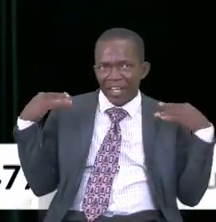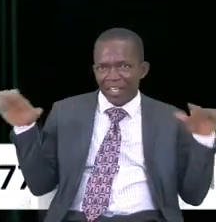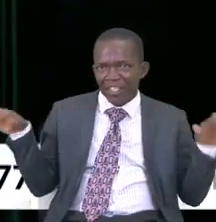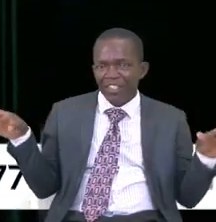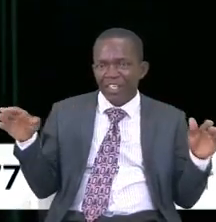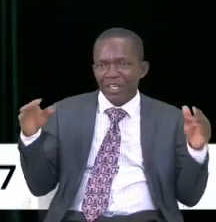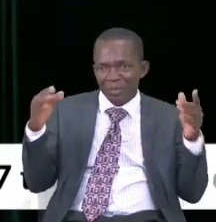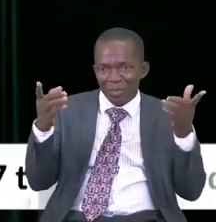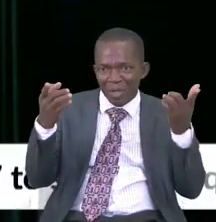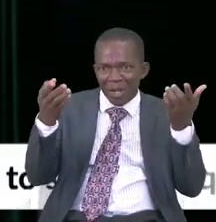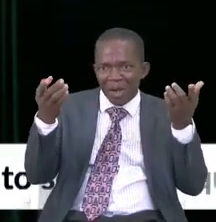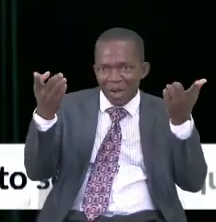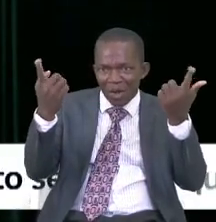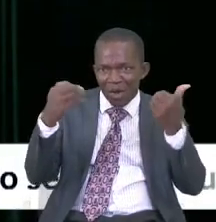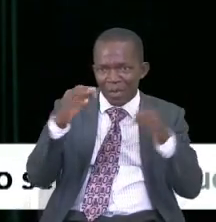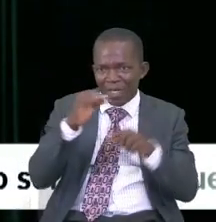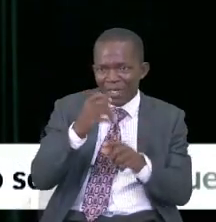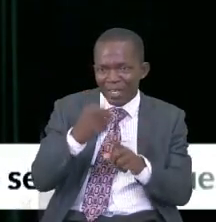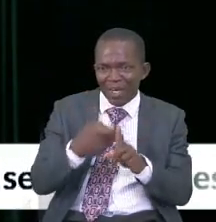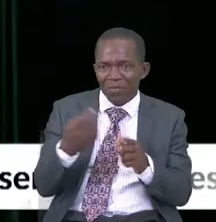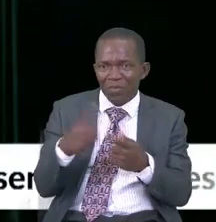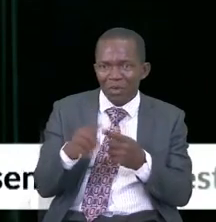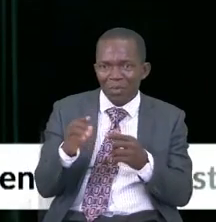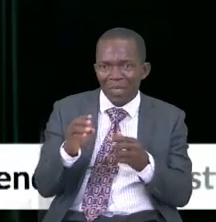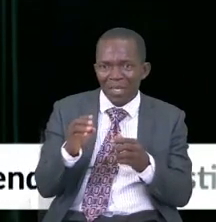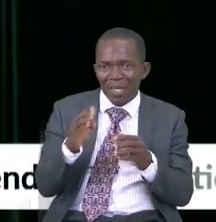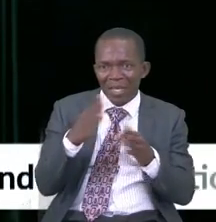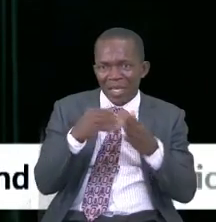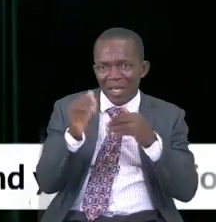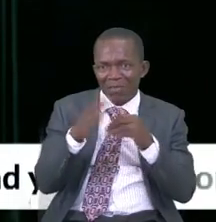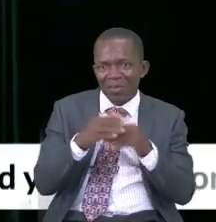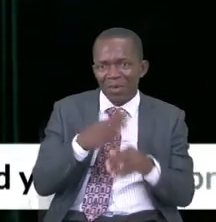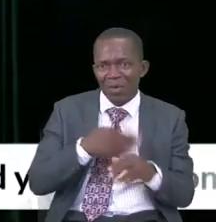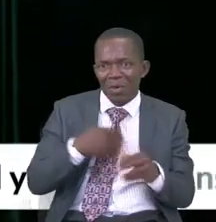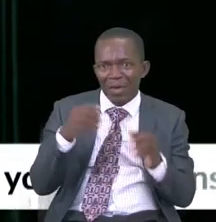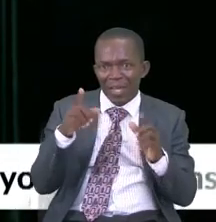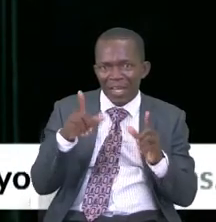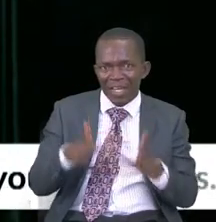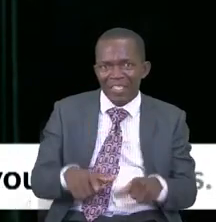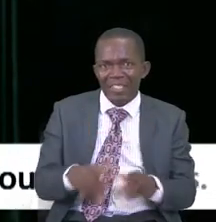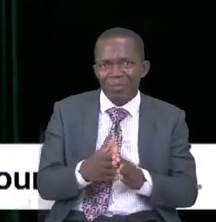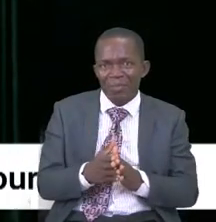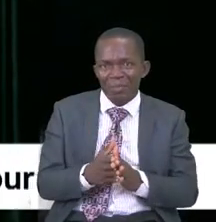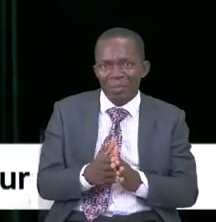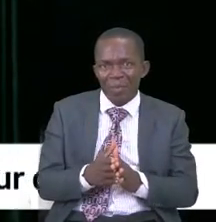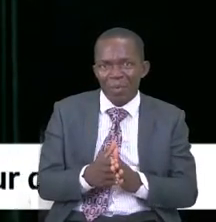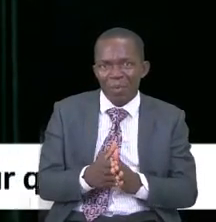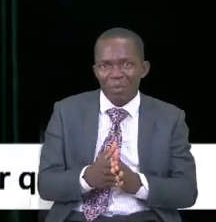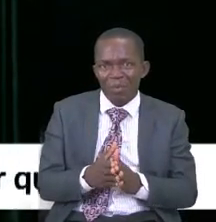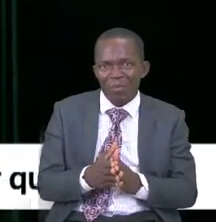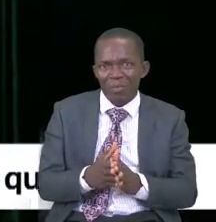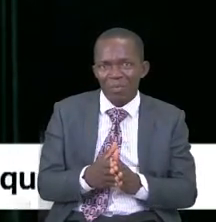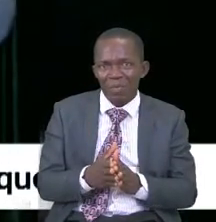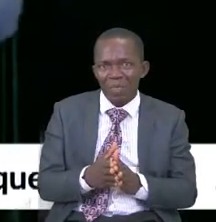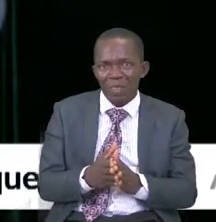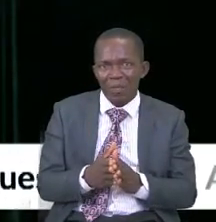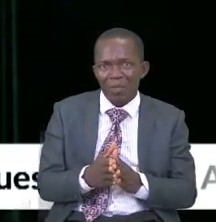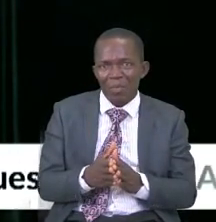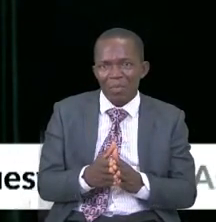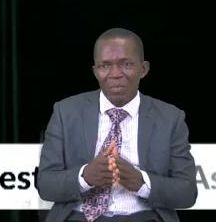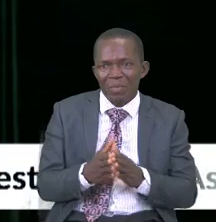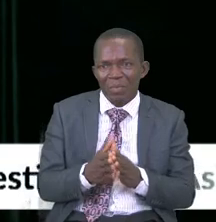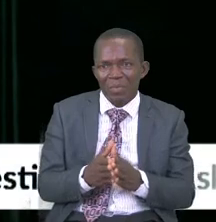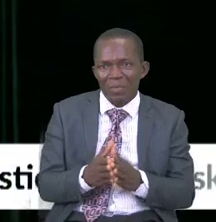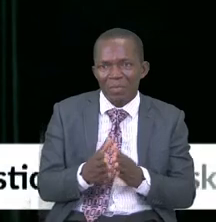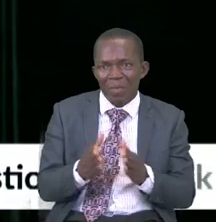of God's best operation. Let's make that exciting. Number three, the lessons we learn from guerrilla warfare. Have